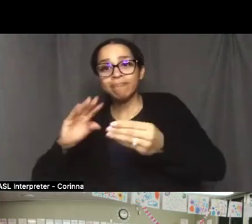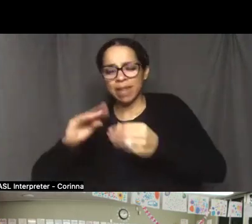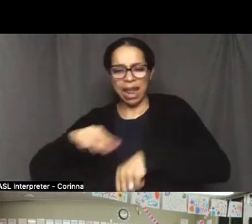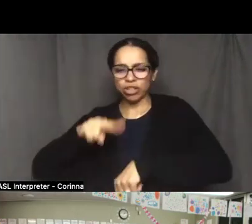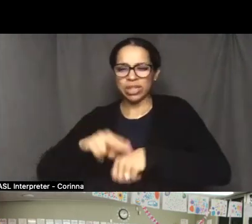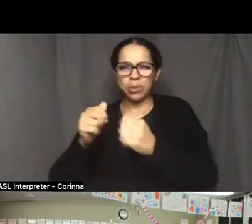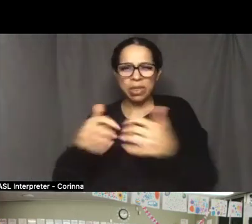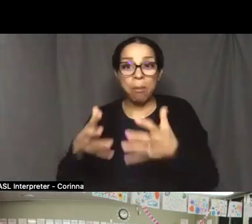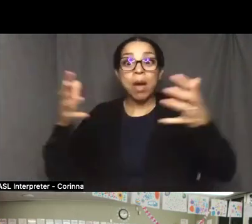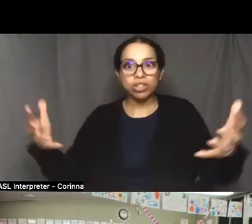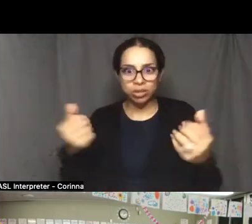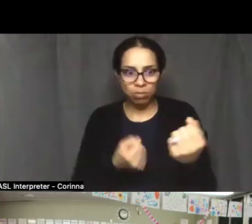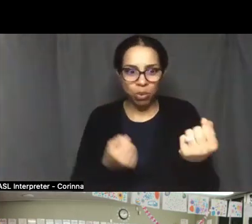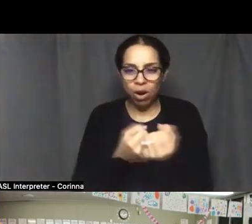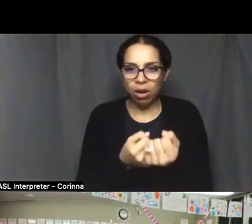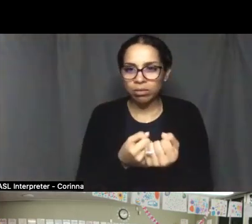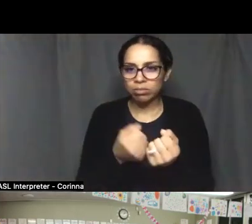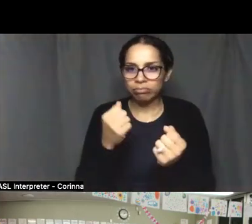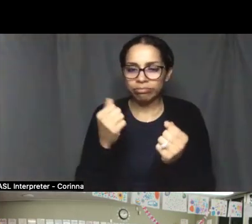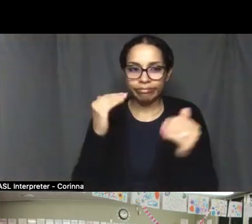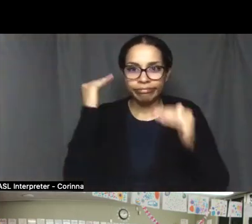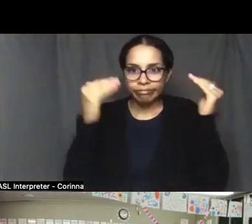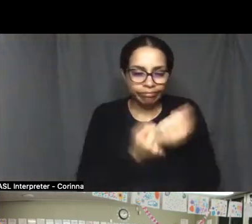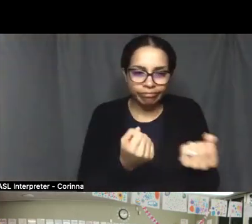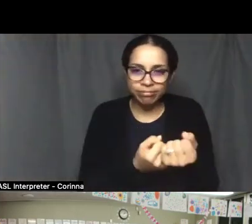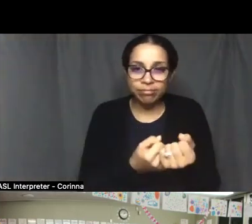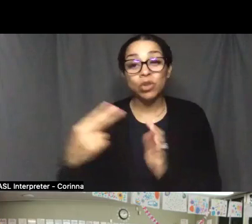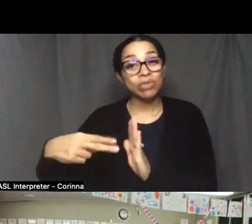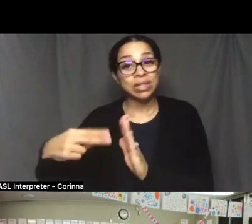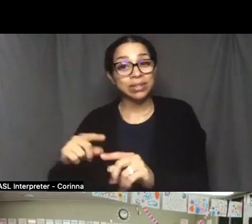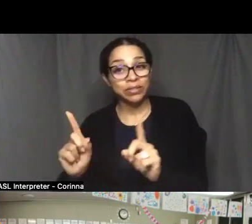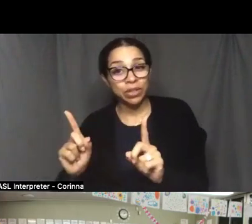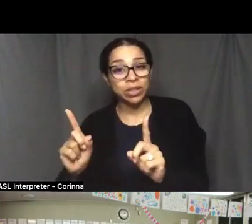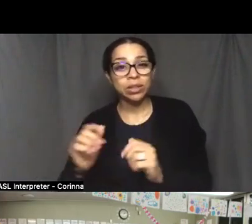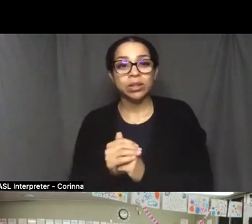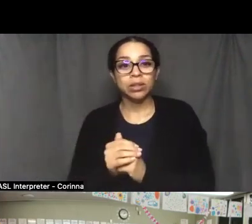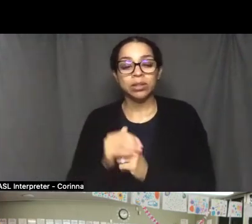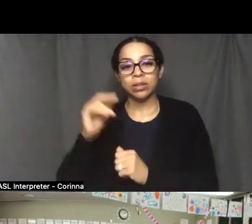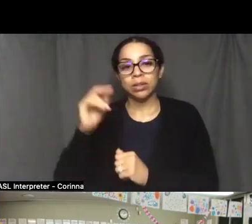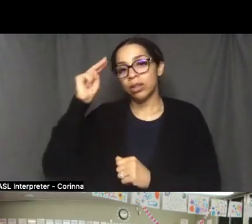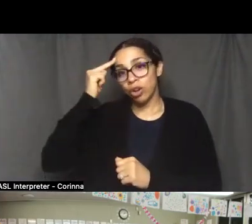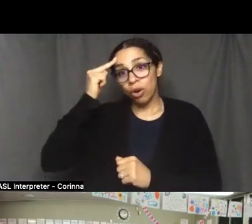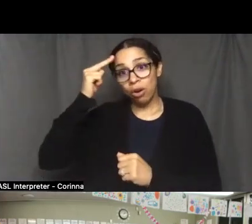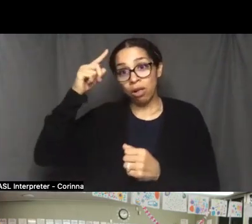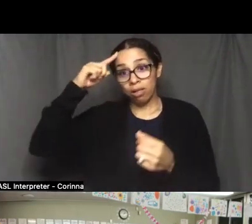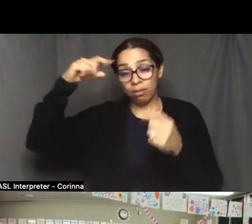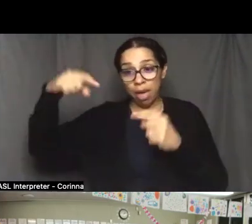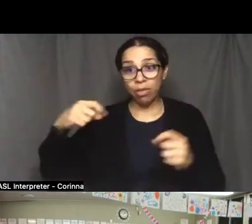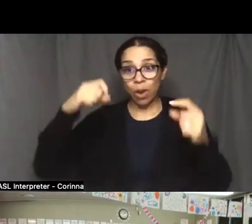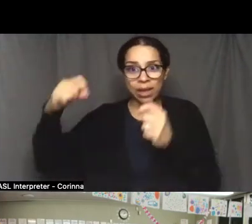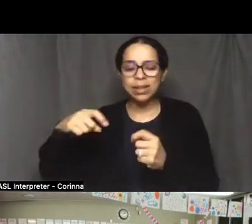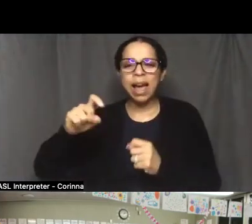different. Reading is not hardwired in the brain, and the neural pathways involved must be developed through successful